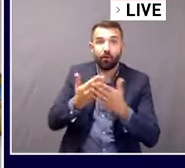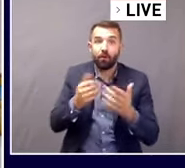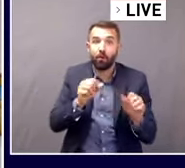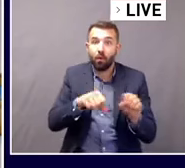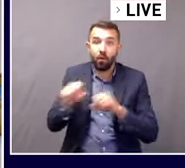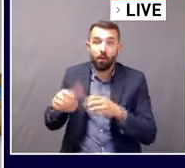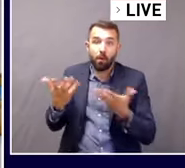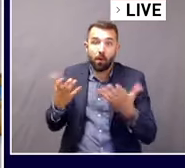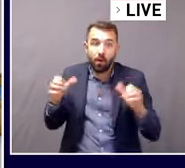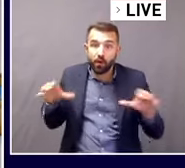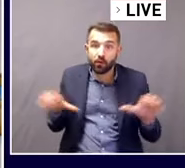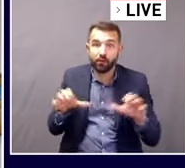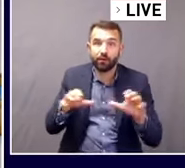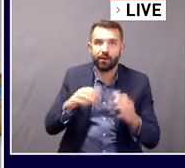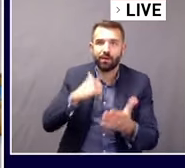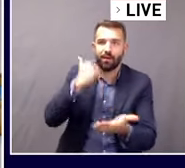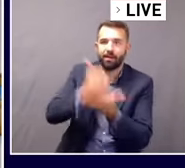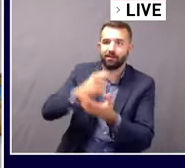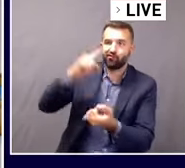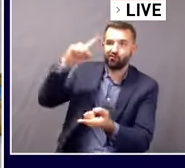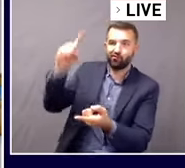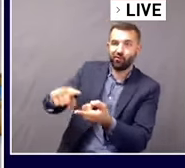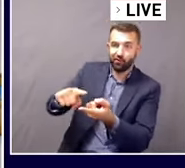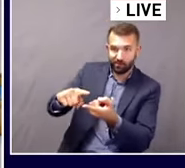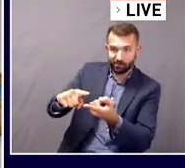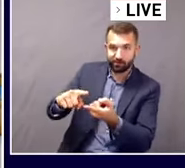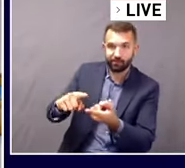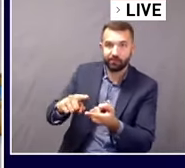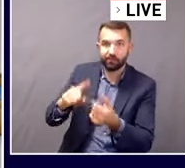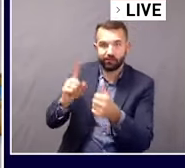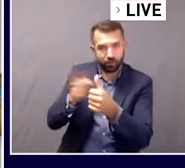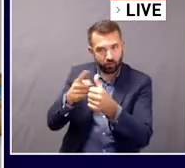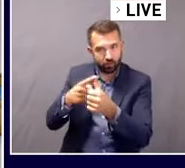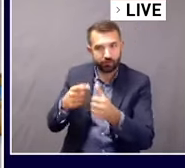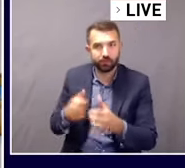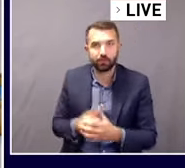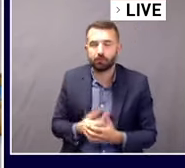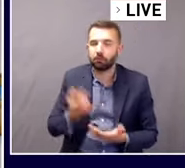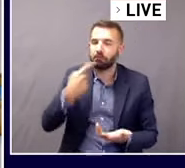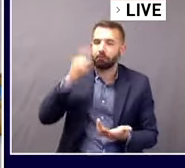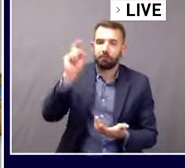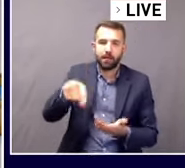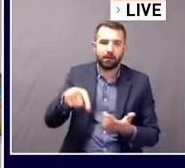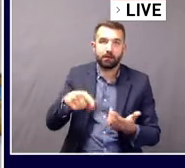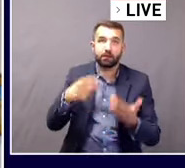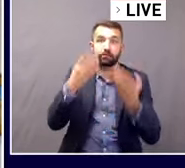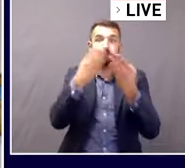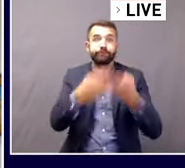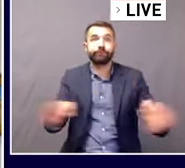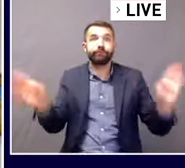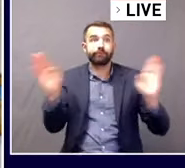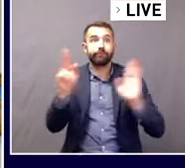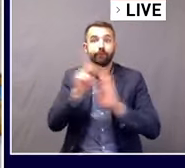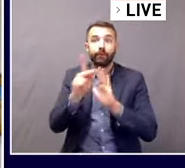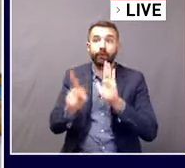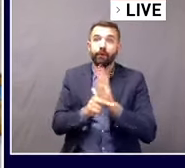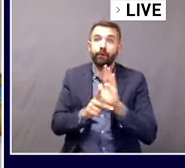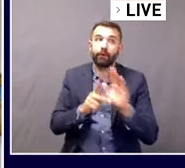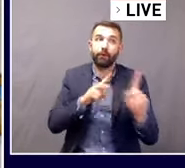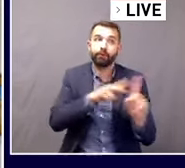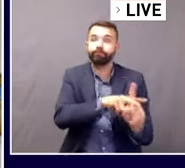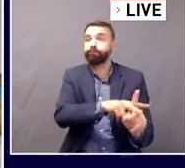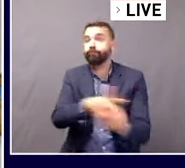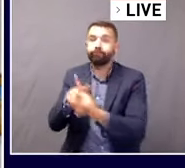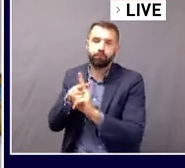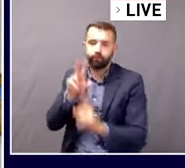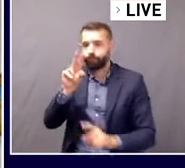that's got to be the first step. Rather than broad brush statewide policy, I think step number one, in terms